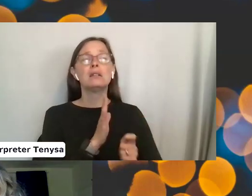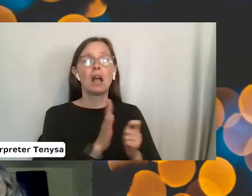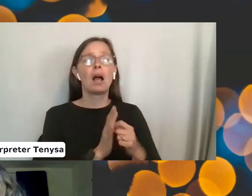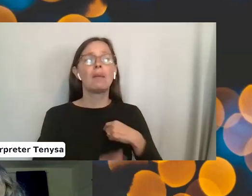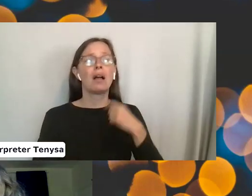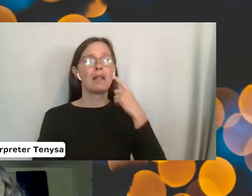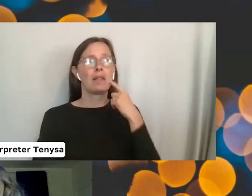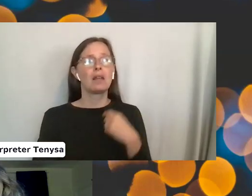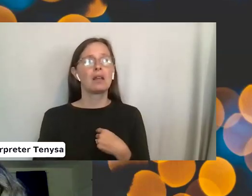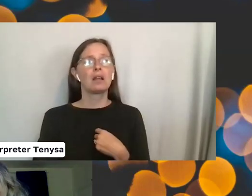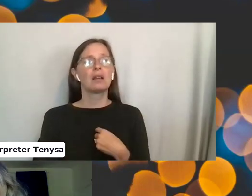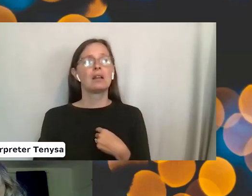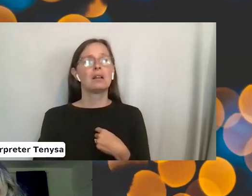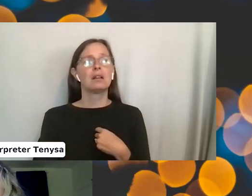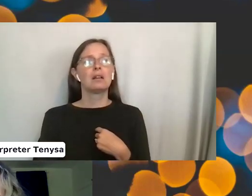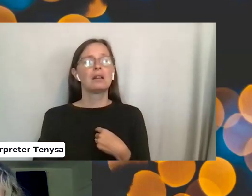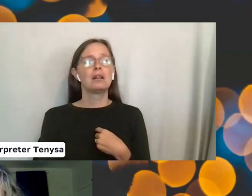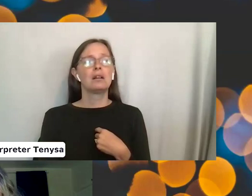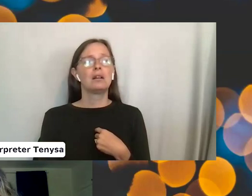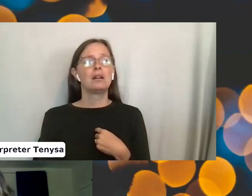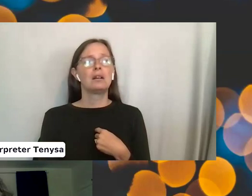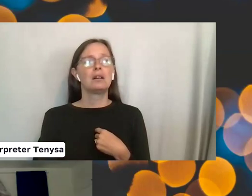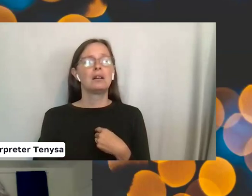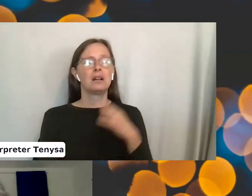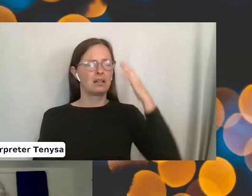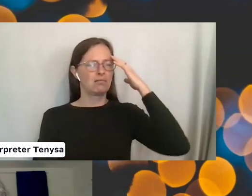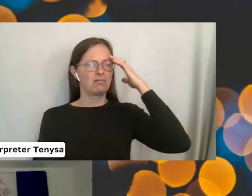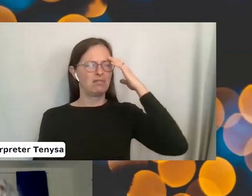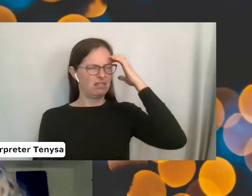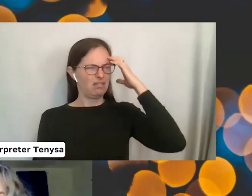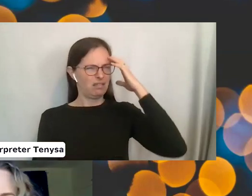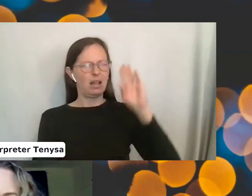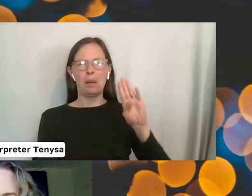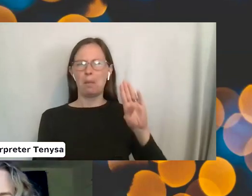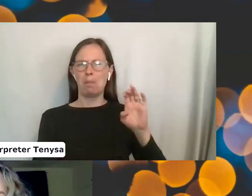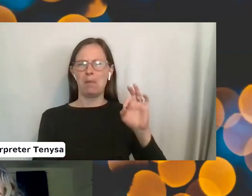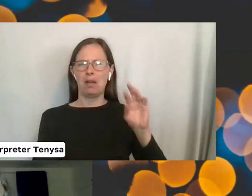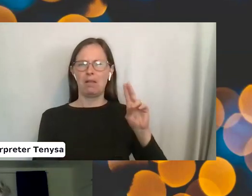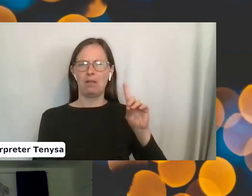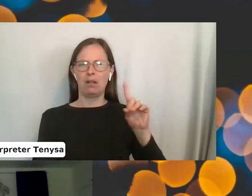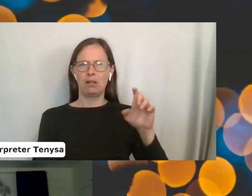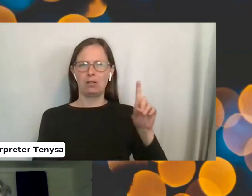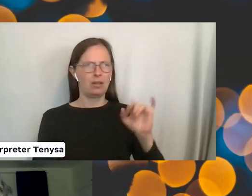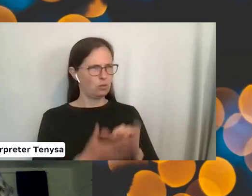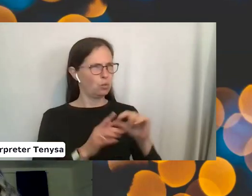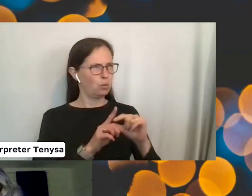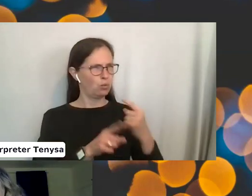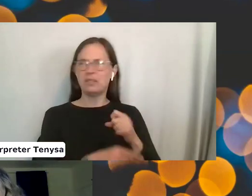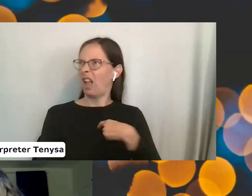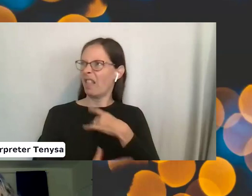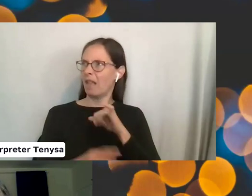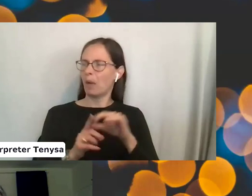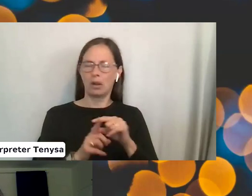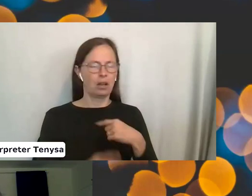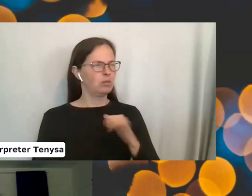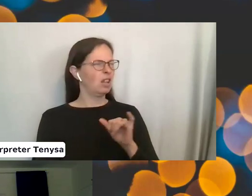was very befuddled. Is that a word? Yes, I like that word. I think I was very like, that